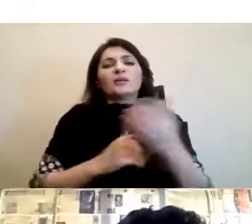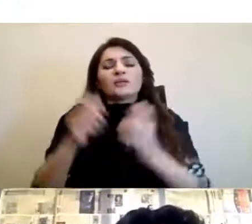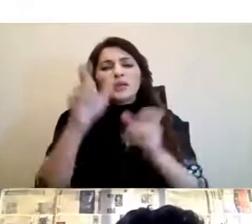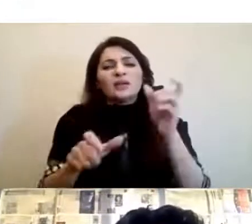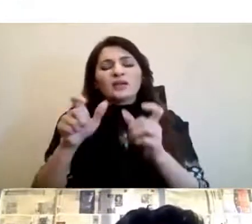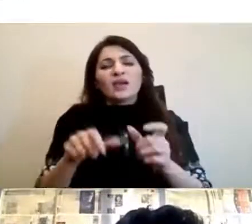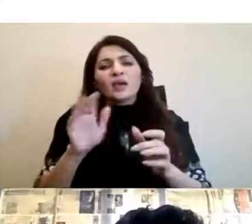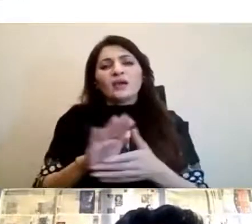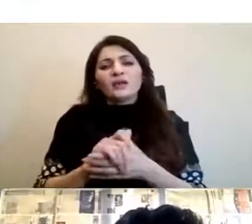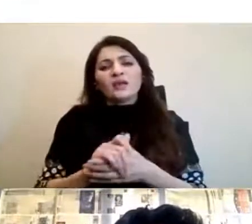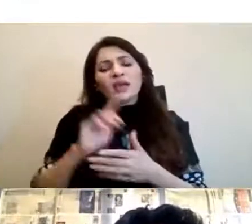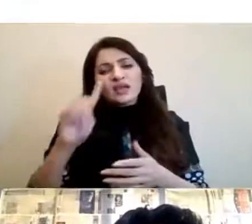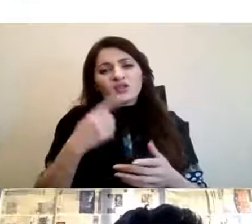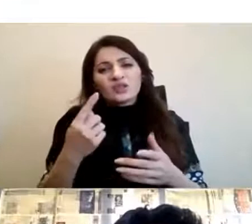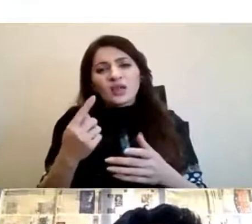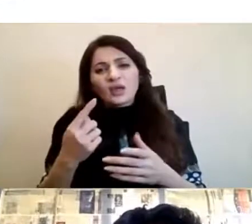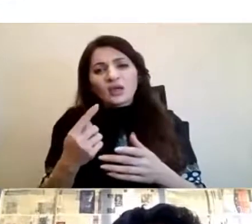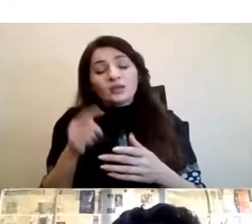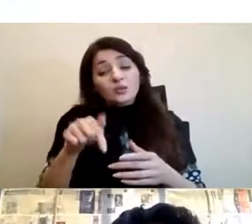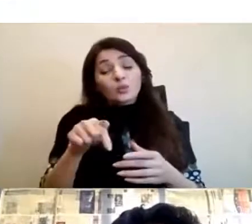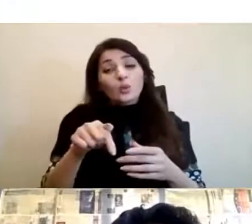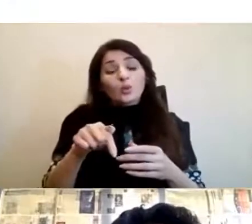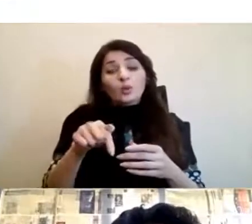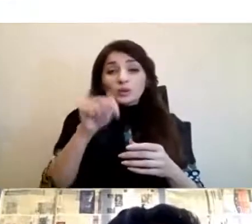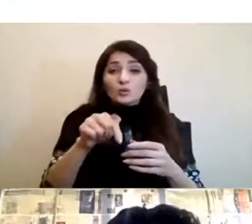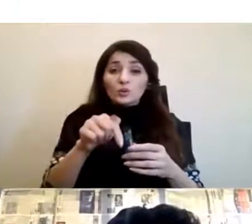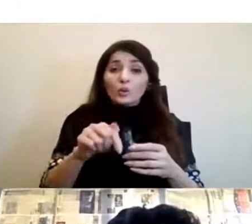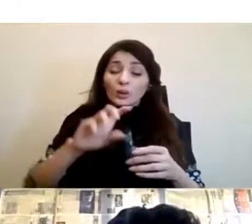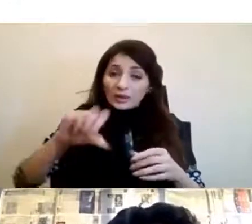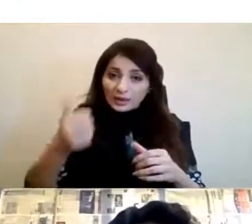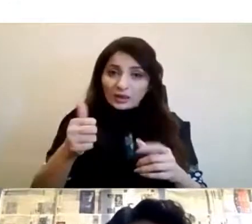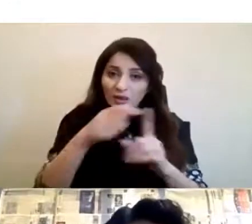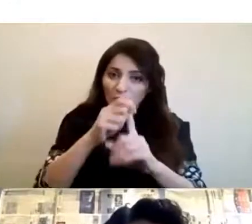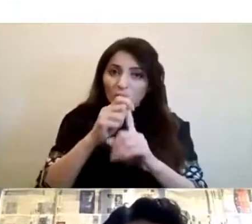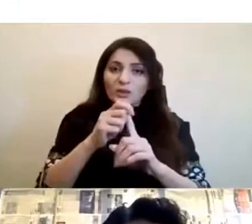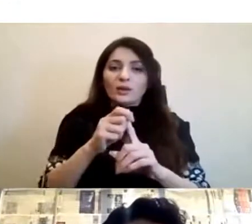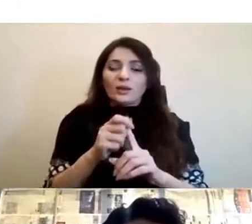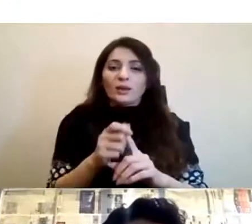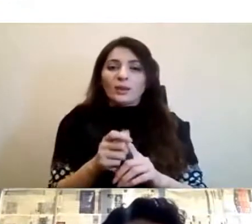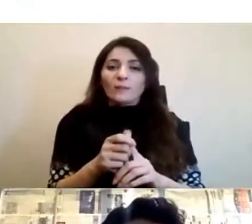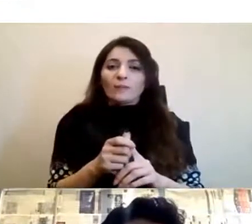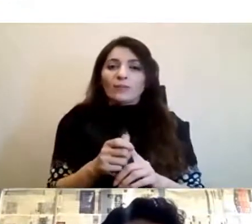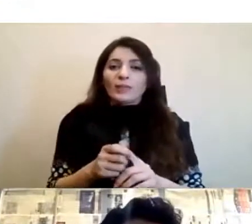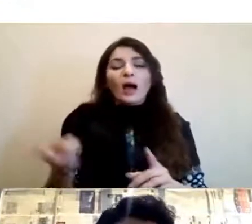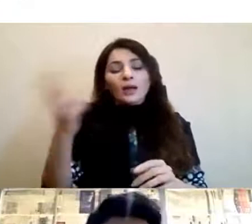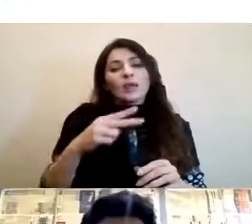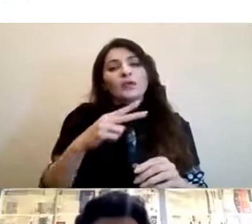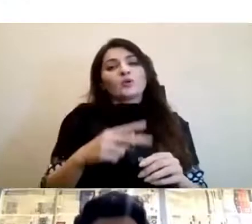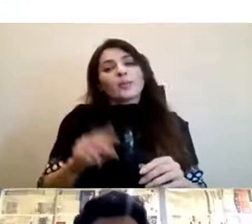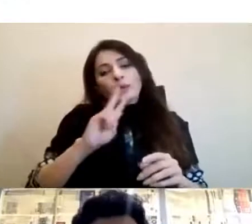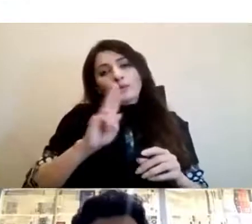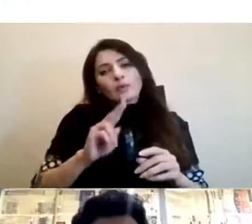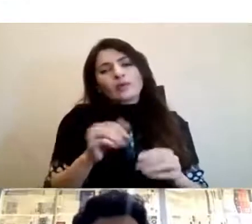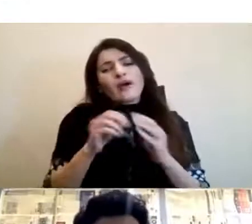that is one thing which I think needs to be addressed. And again, from a service perspective, I think there are so many apps out there